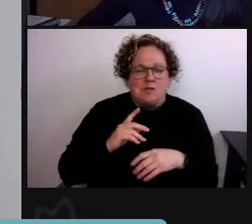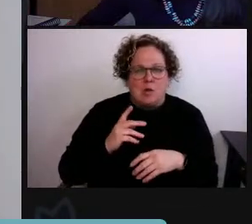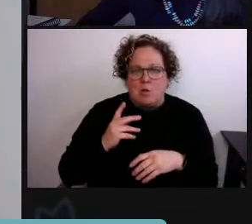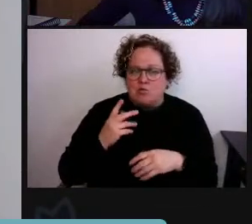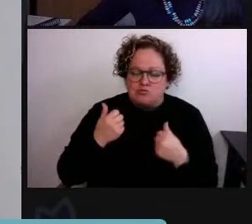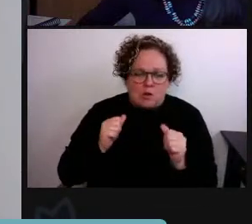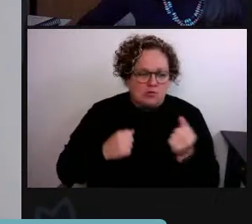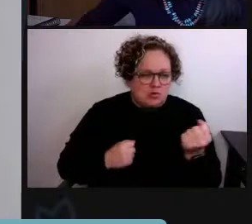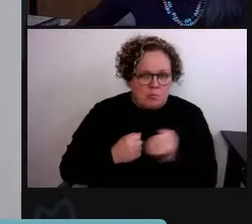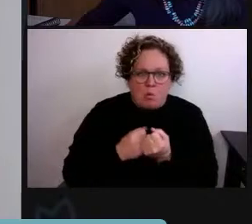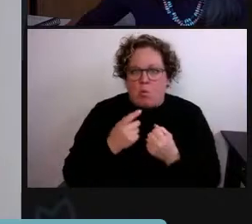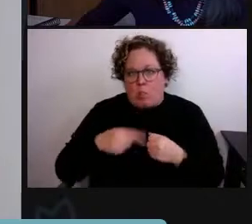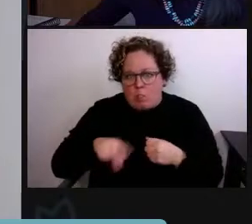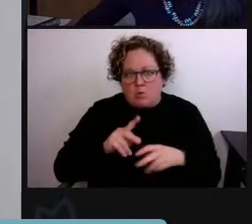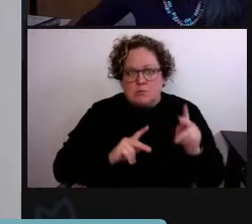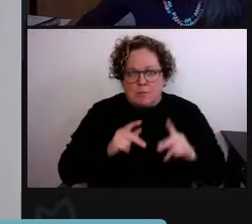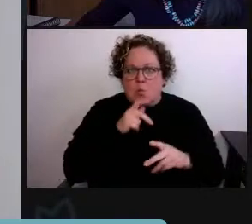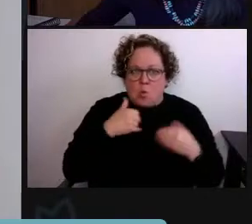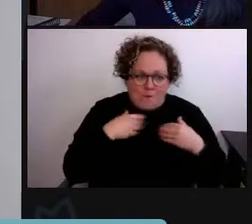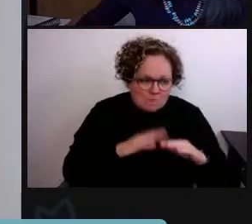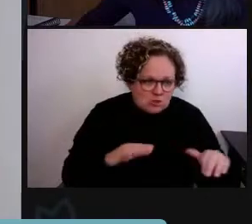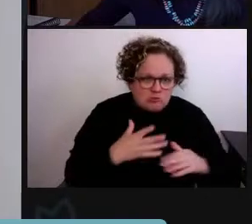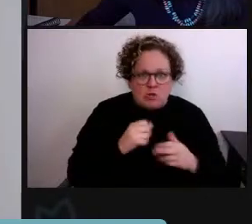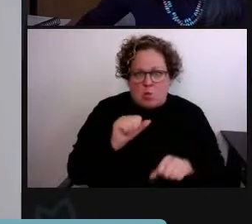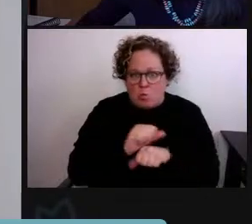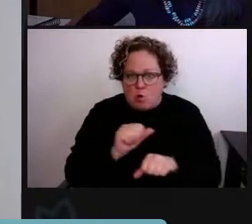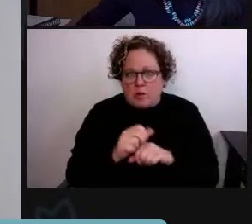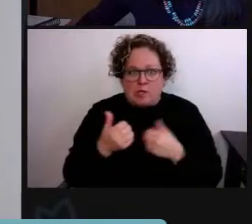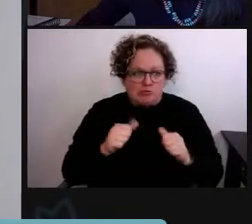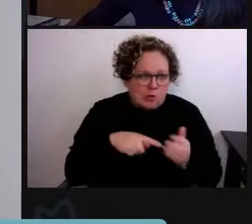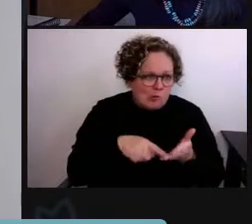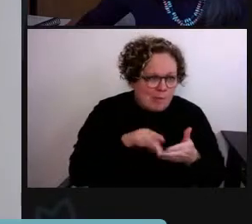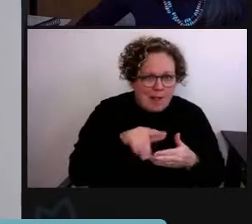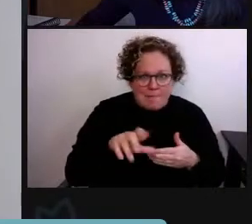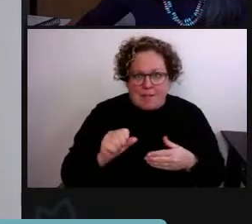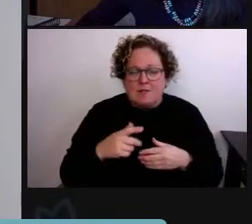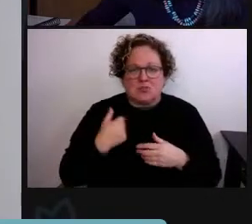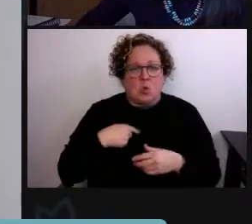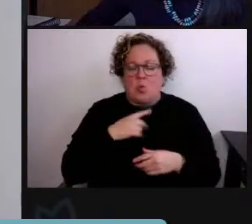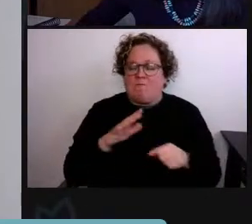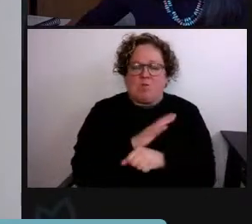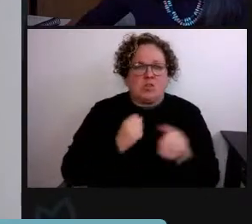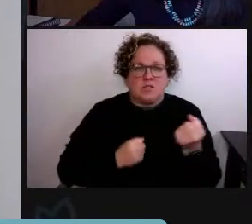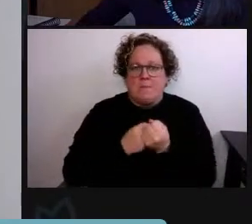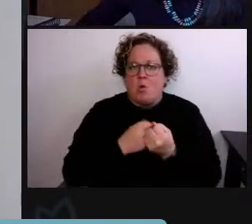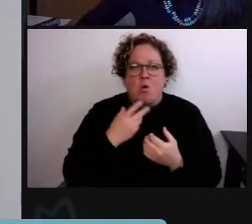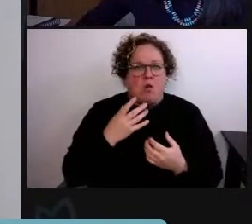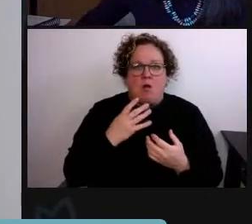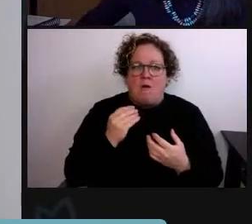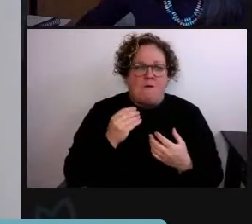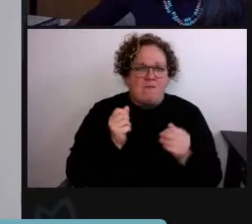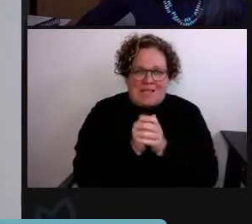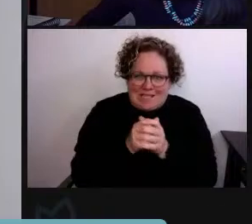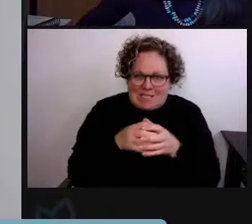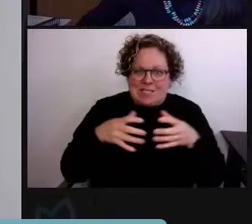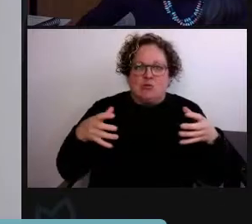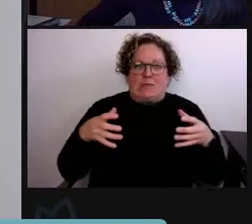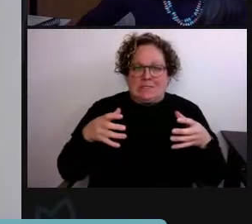children who are trying to stretch their dollars. And so we fully support the expansion of EITC,